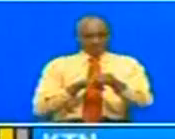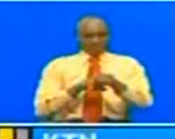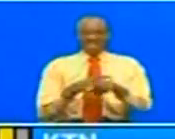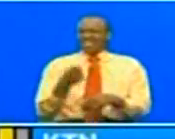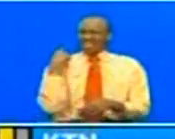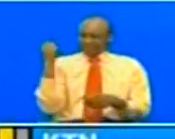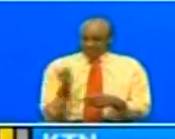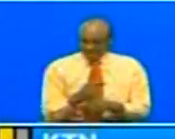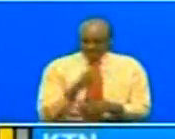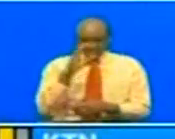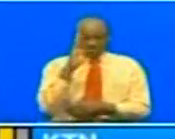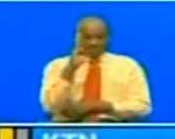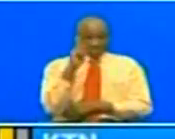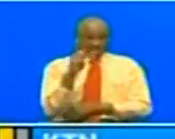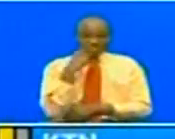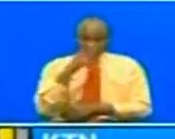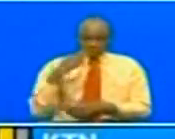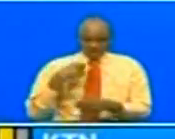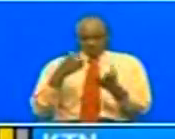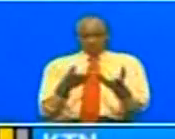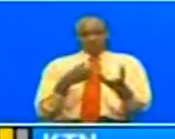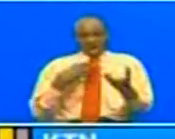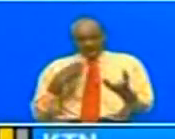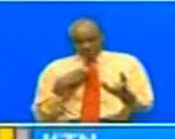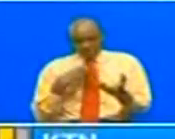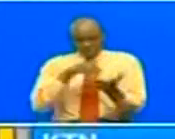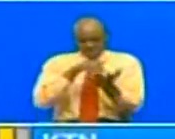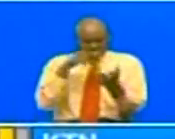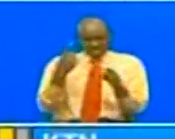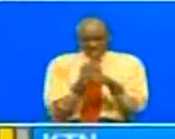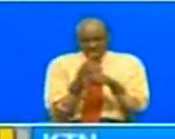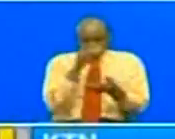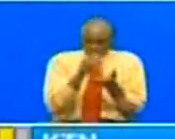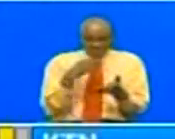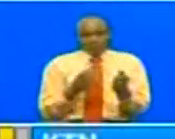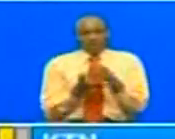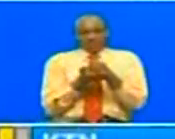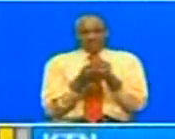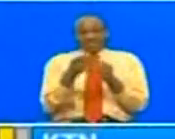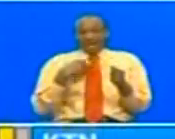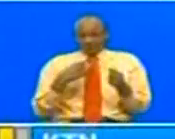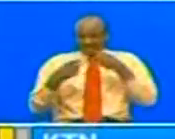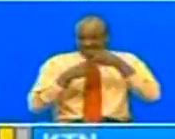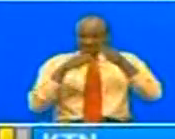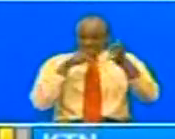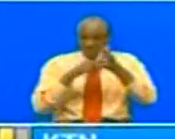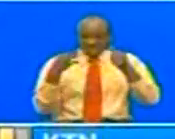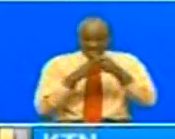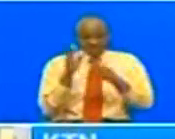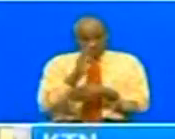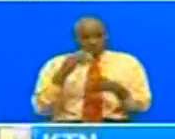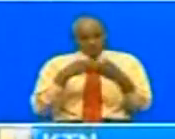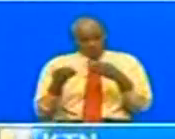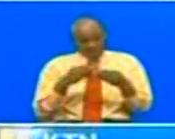Last month, the central bank announced it was ready to step in to cushion the weakening shilling. CBK says it had $6.8 billion in